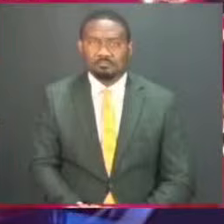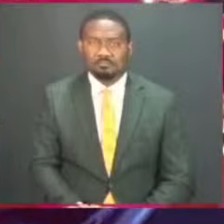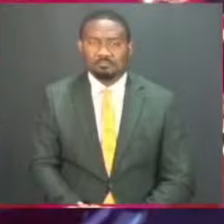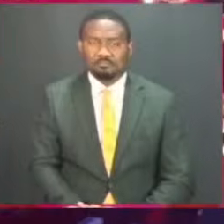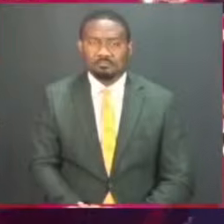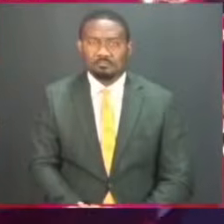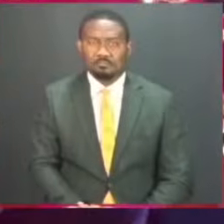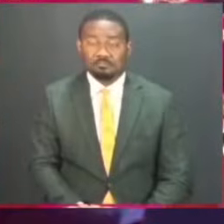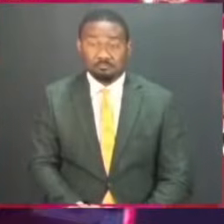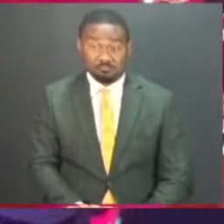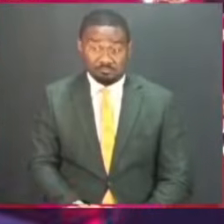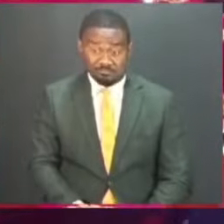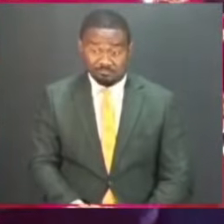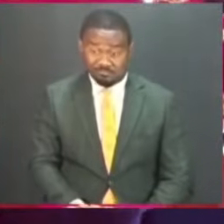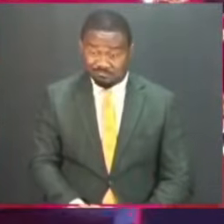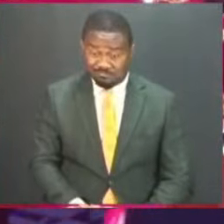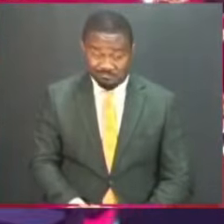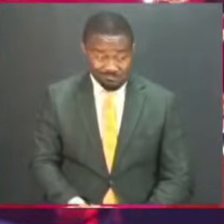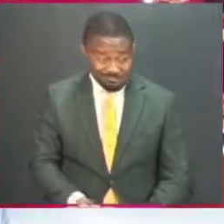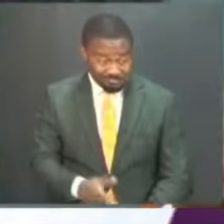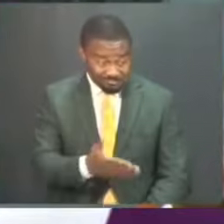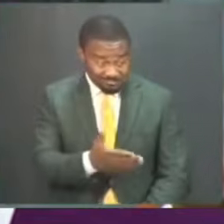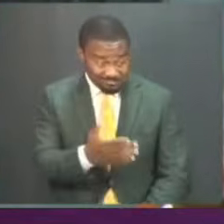Is that consensus?